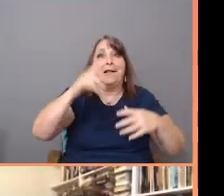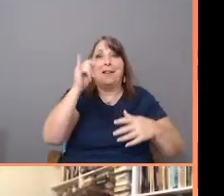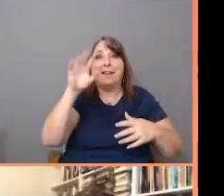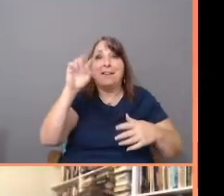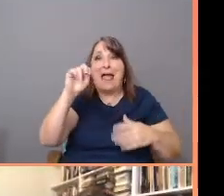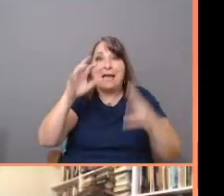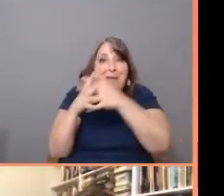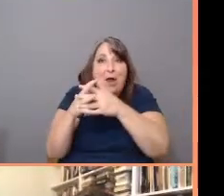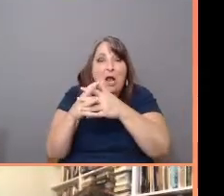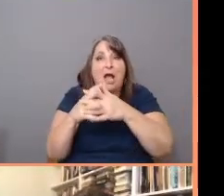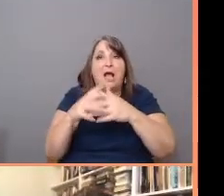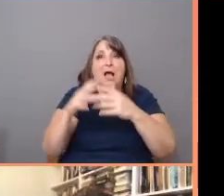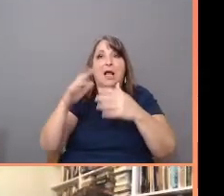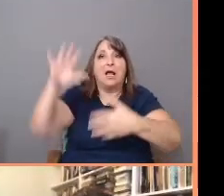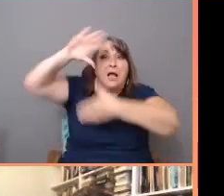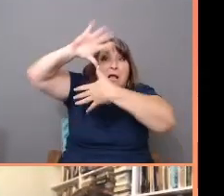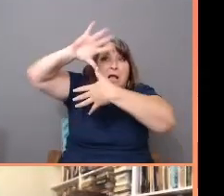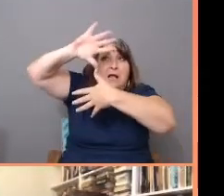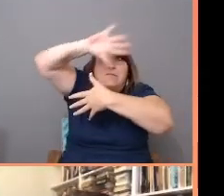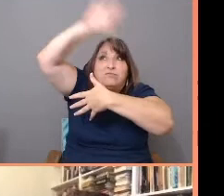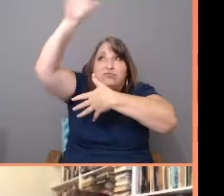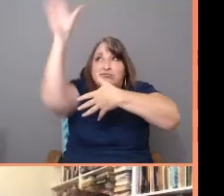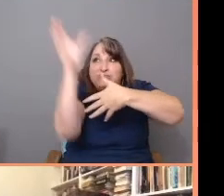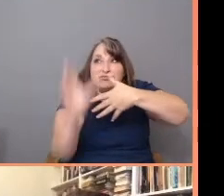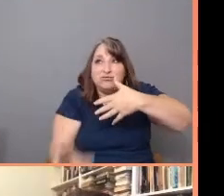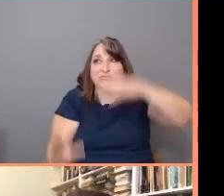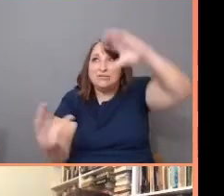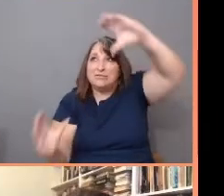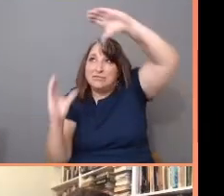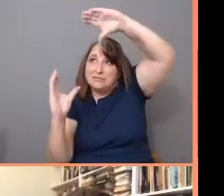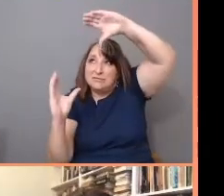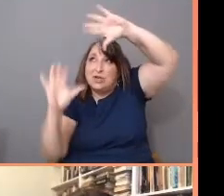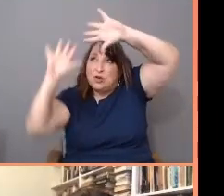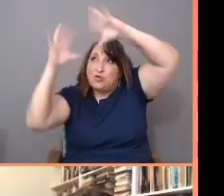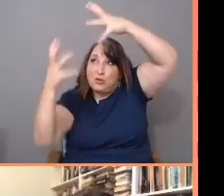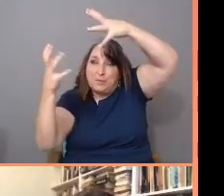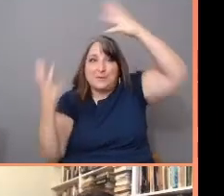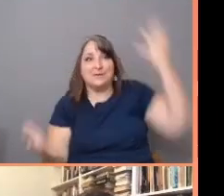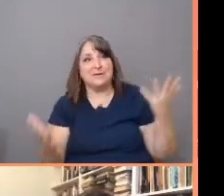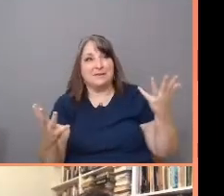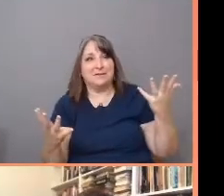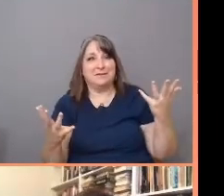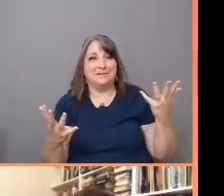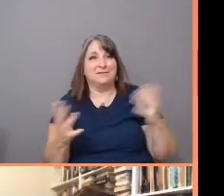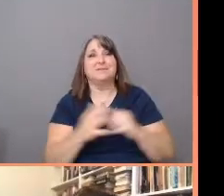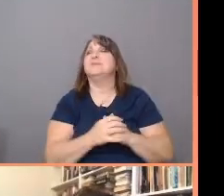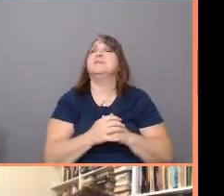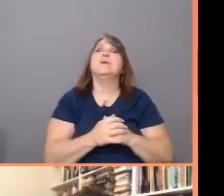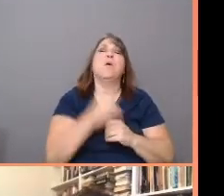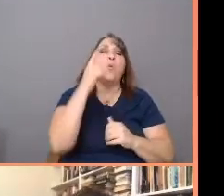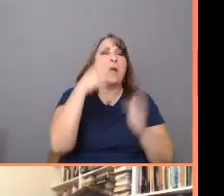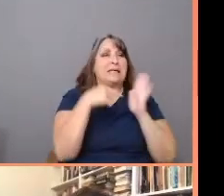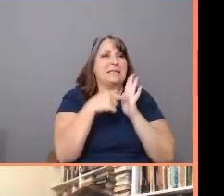America, and so on. One example that I remember,